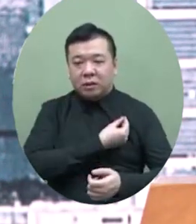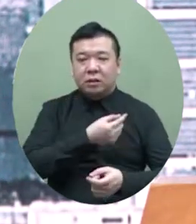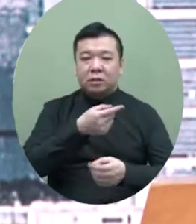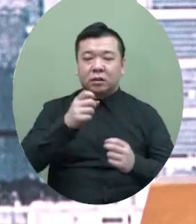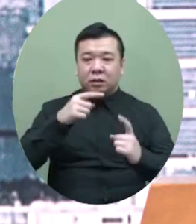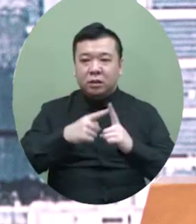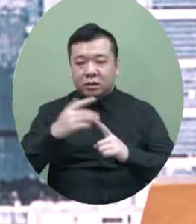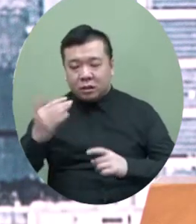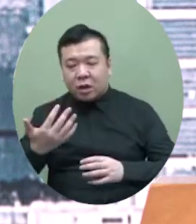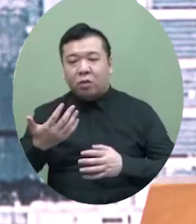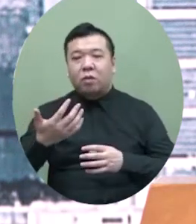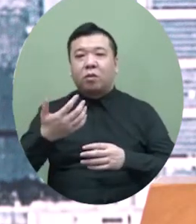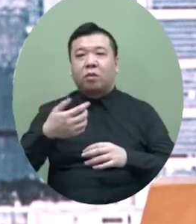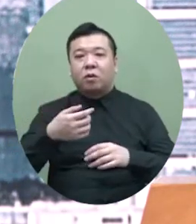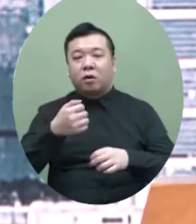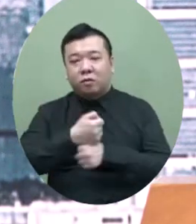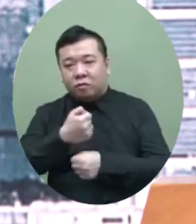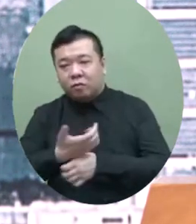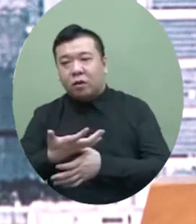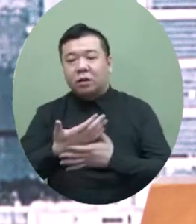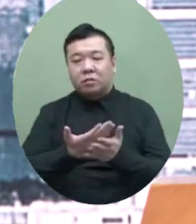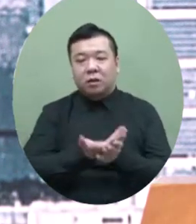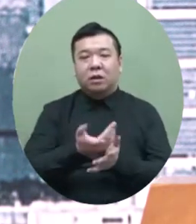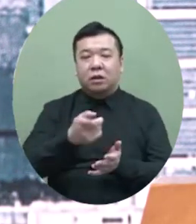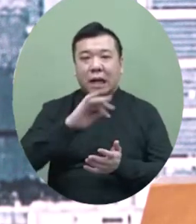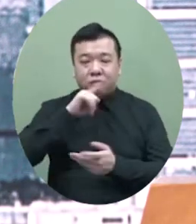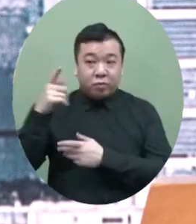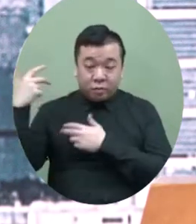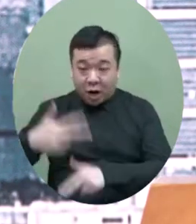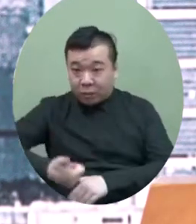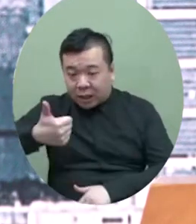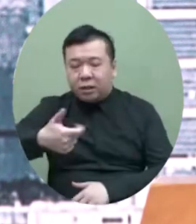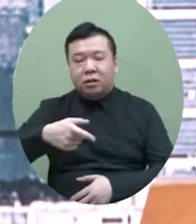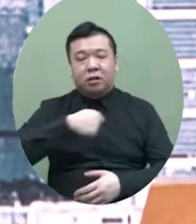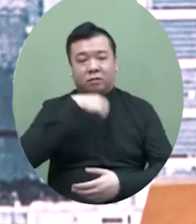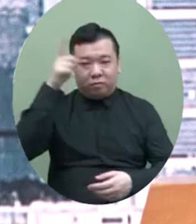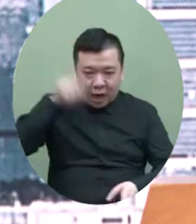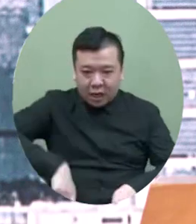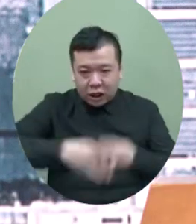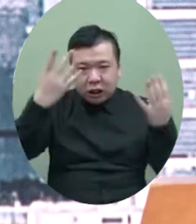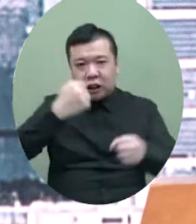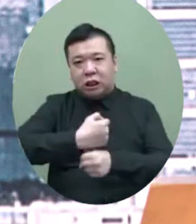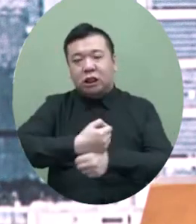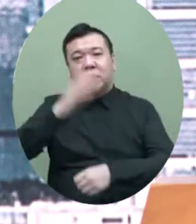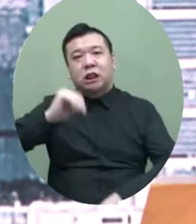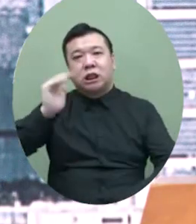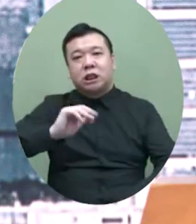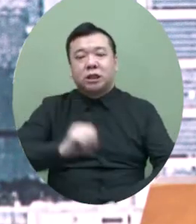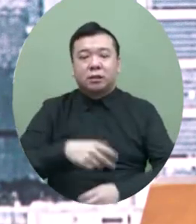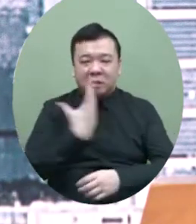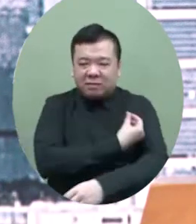vaccines and the rollout of the vaccination program we will try to condense the lead time in